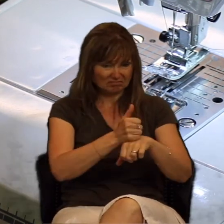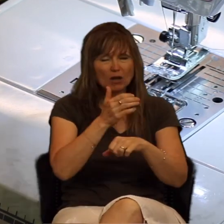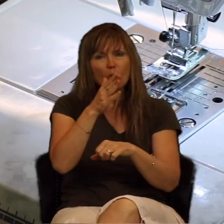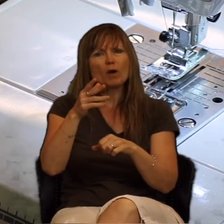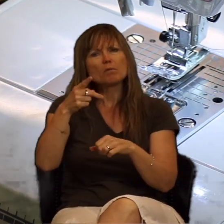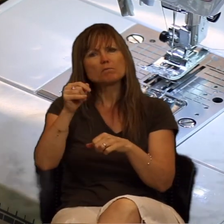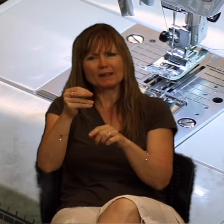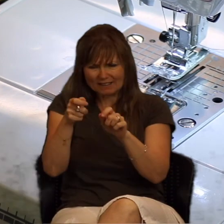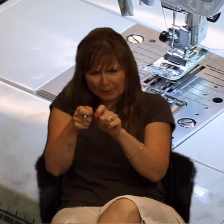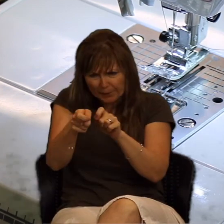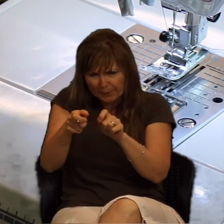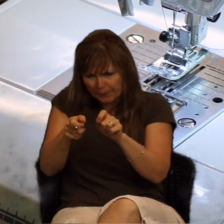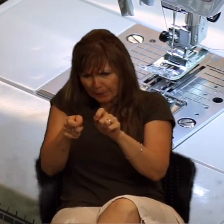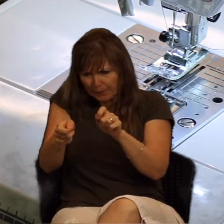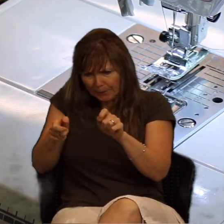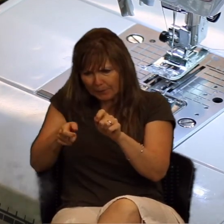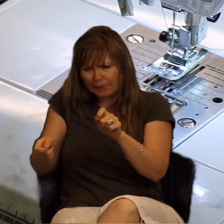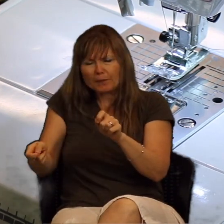mean.